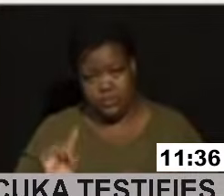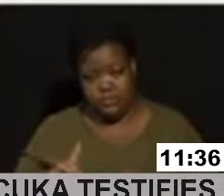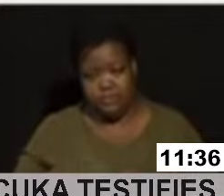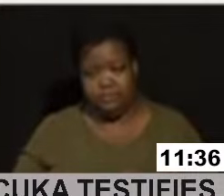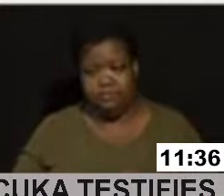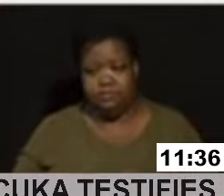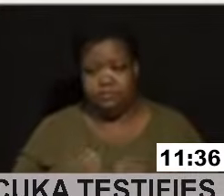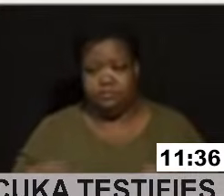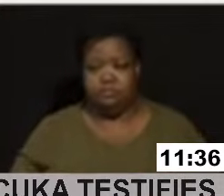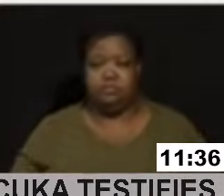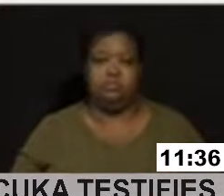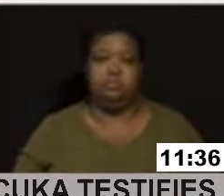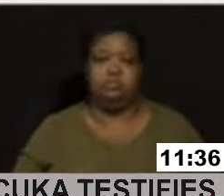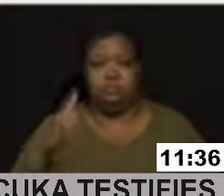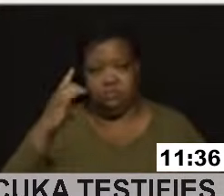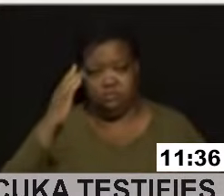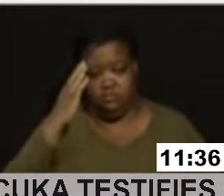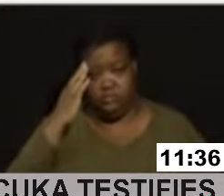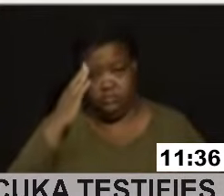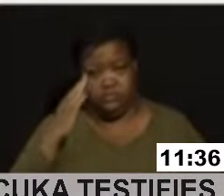we all knew that the police had killed Steve.